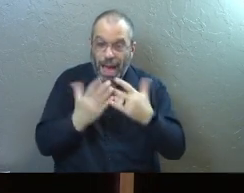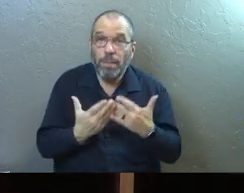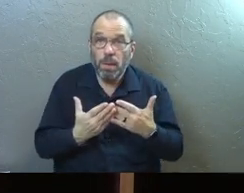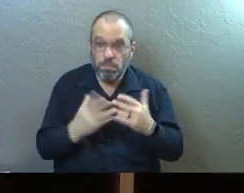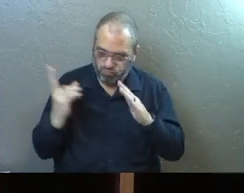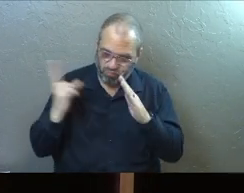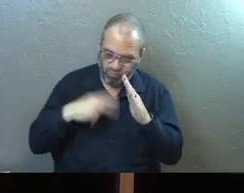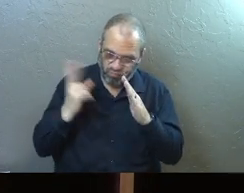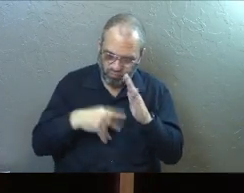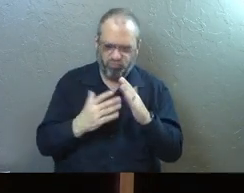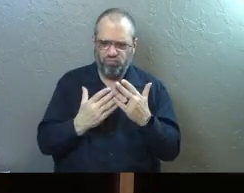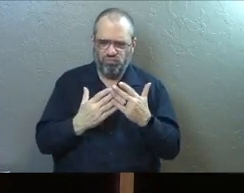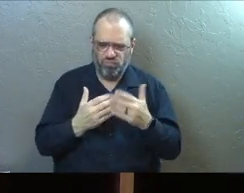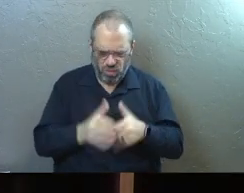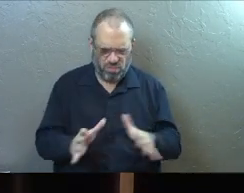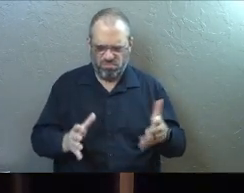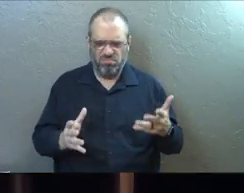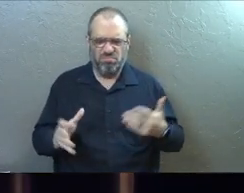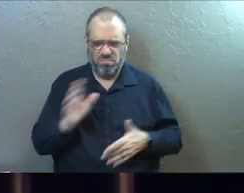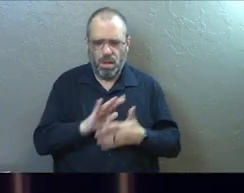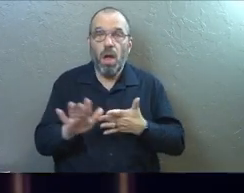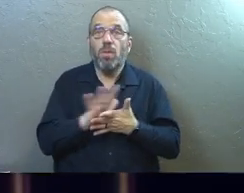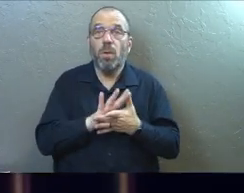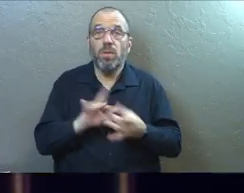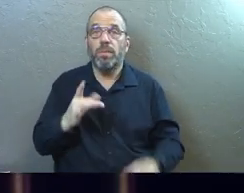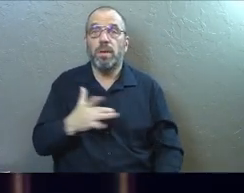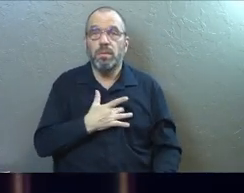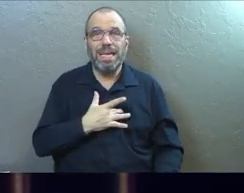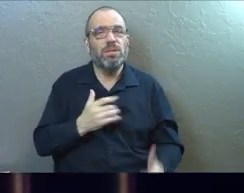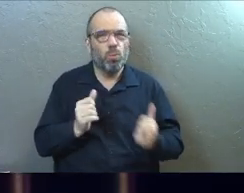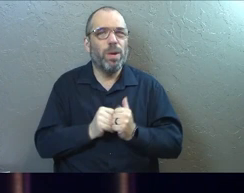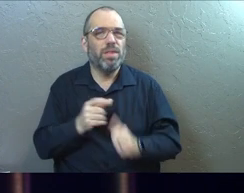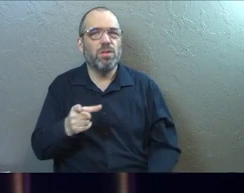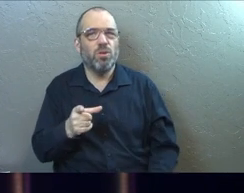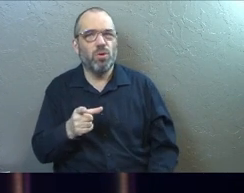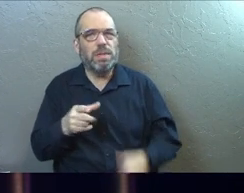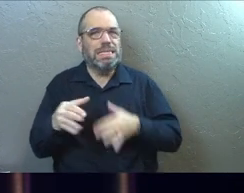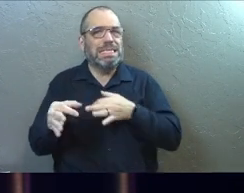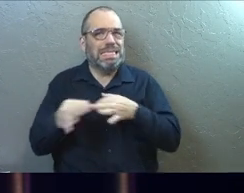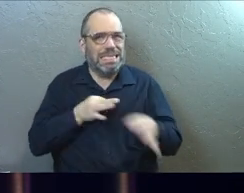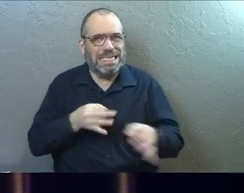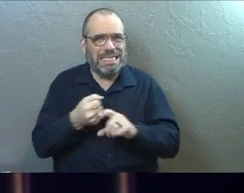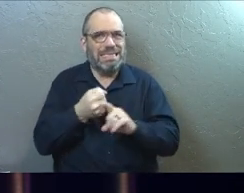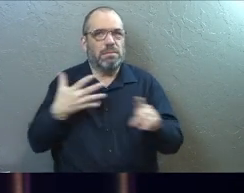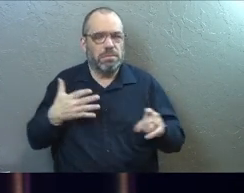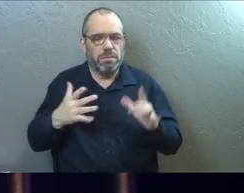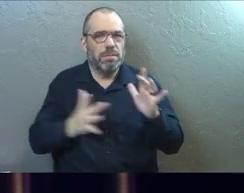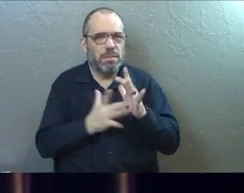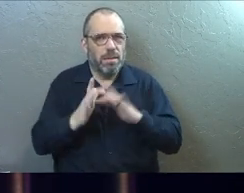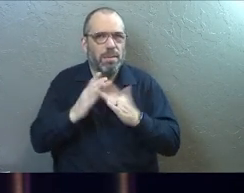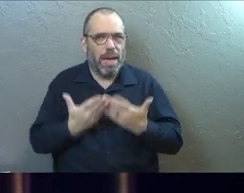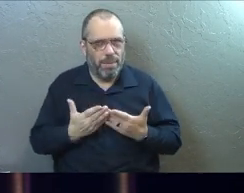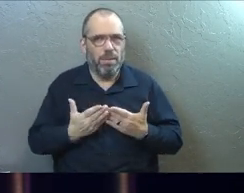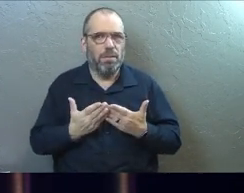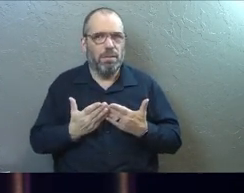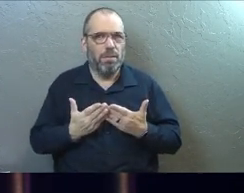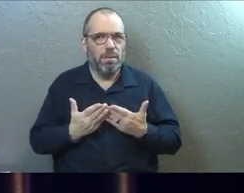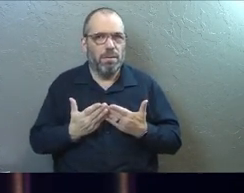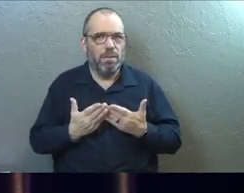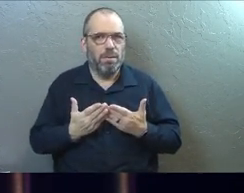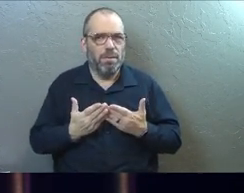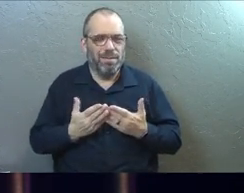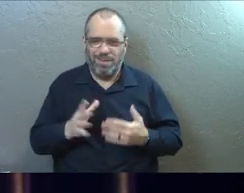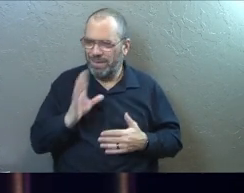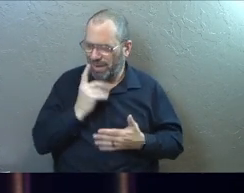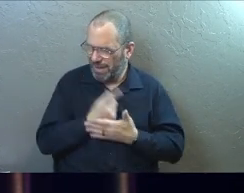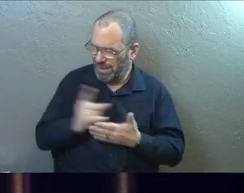Bible and you feel lost, the Holy Spirit is there with you, explaining Jesus' words to you. Amen.